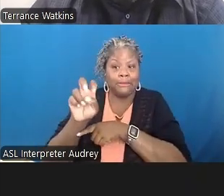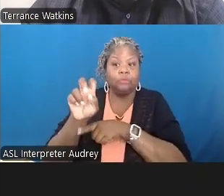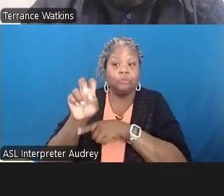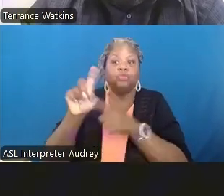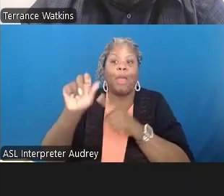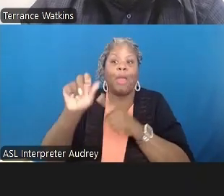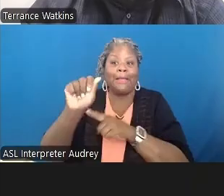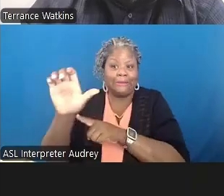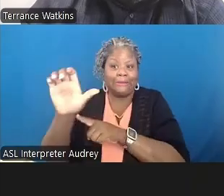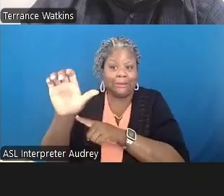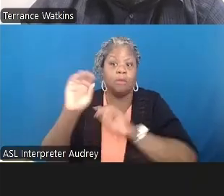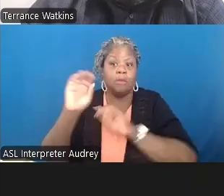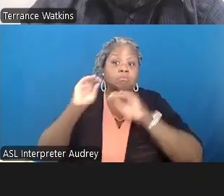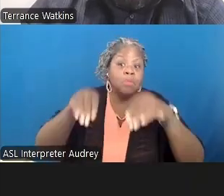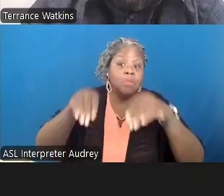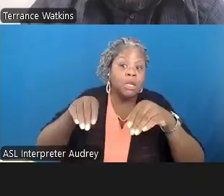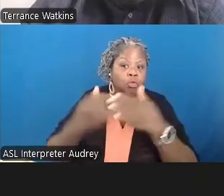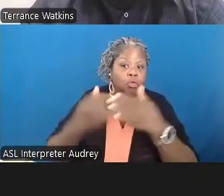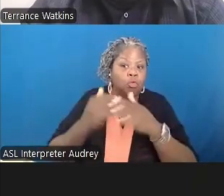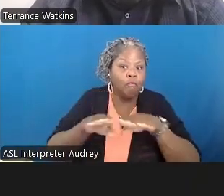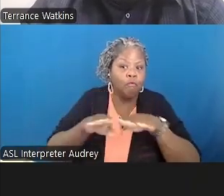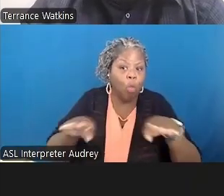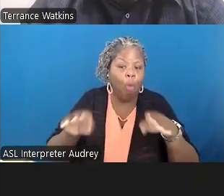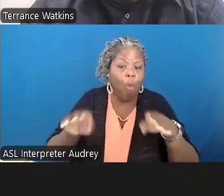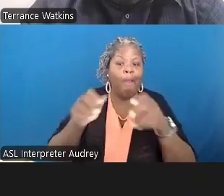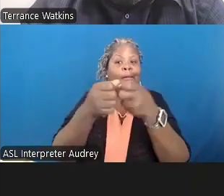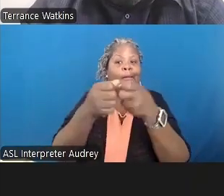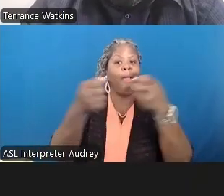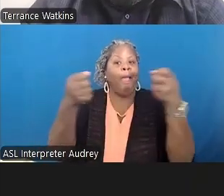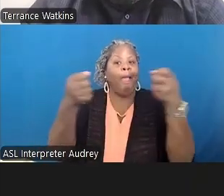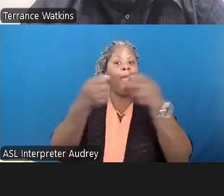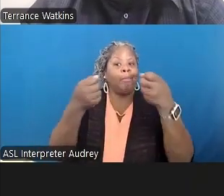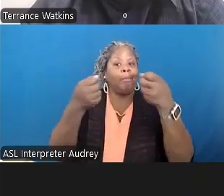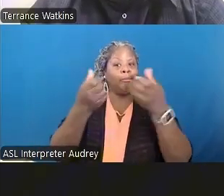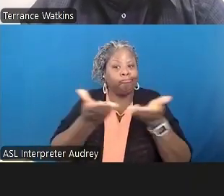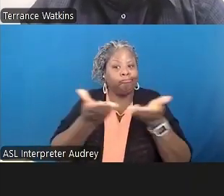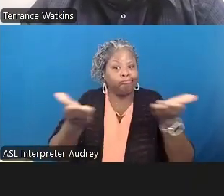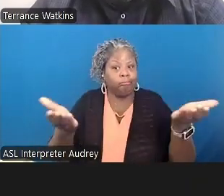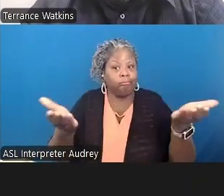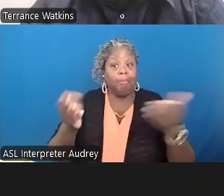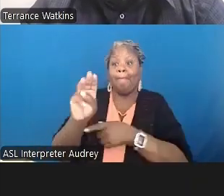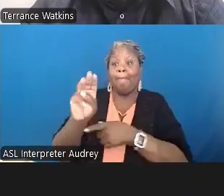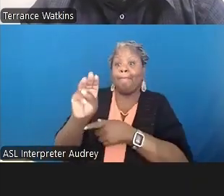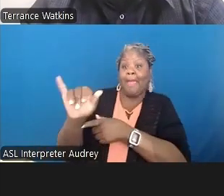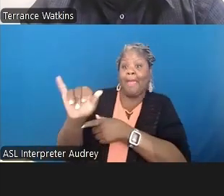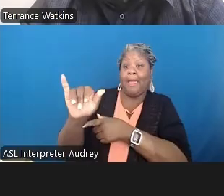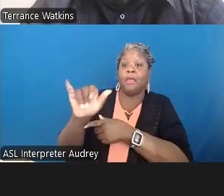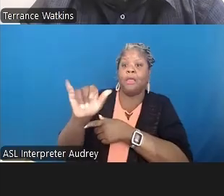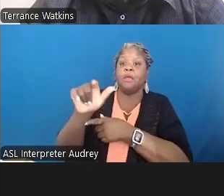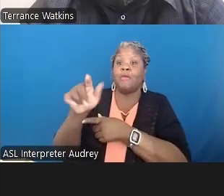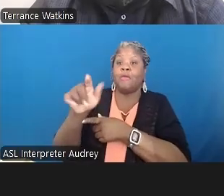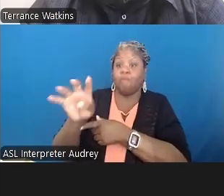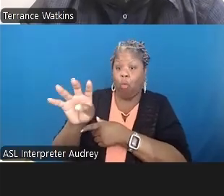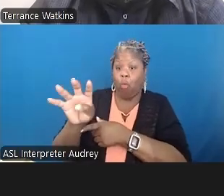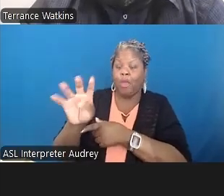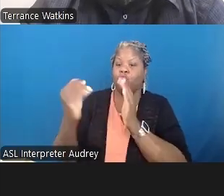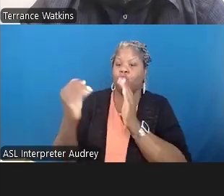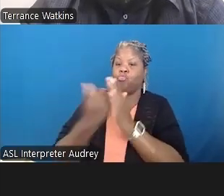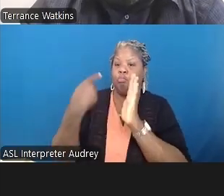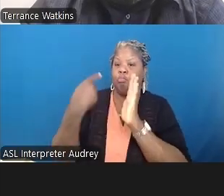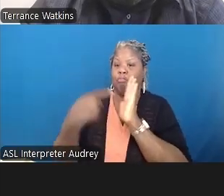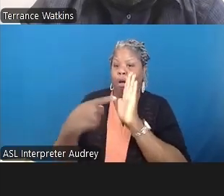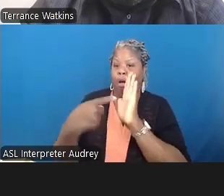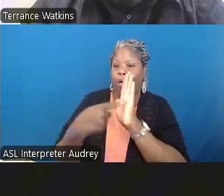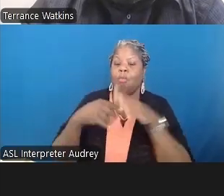new floors and cabinets and fixtures. In May of 2024, CCS began implementing a new model of